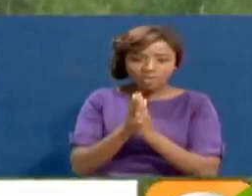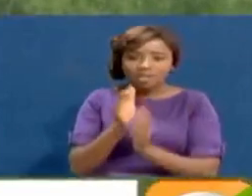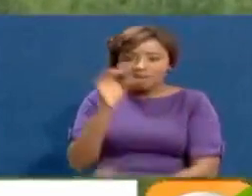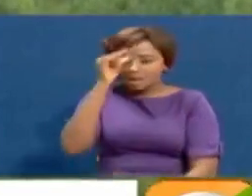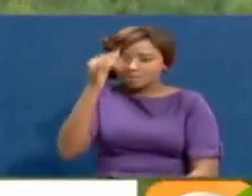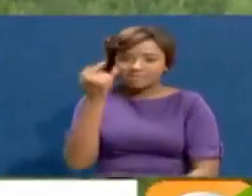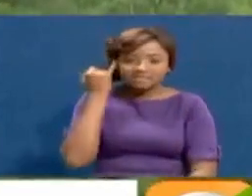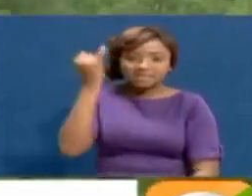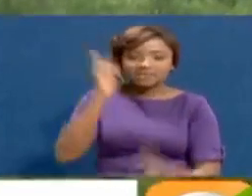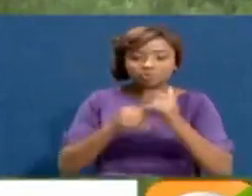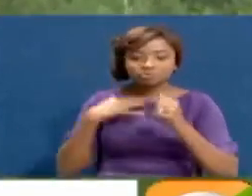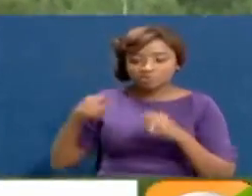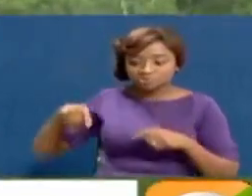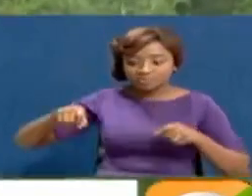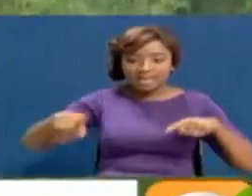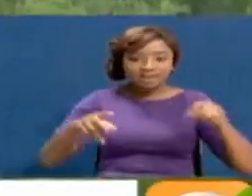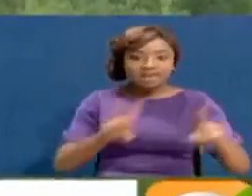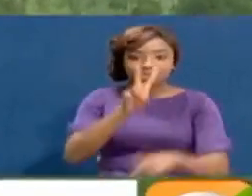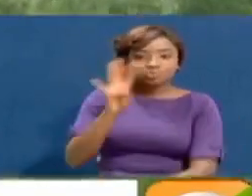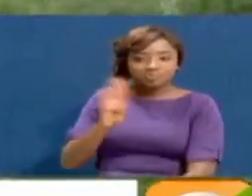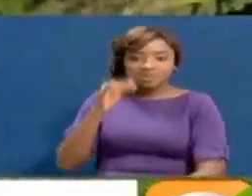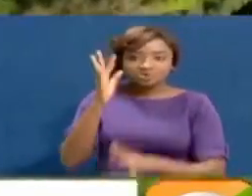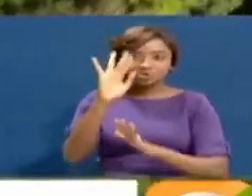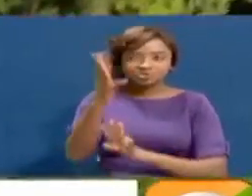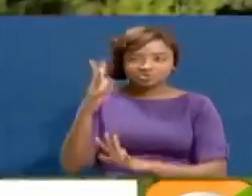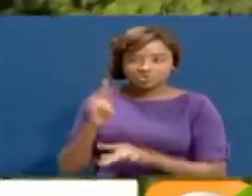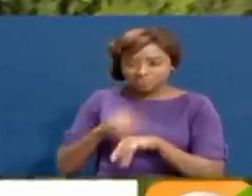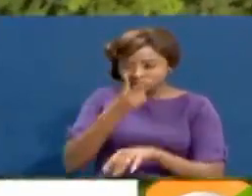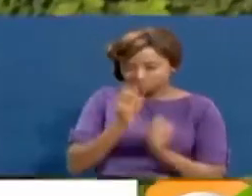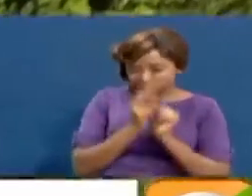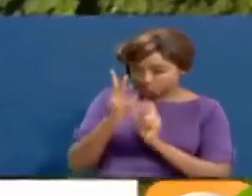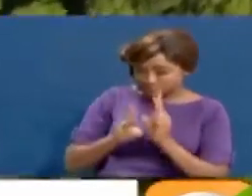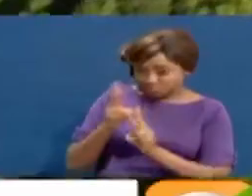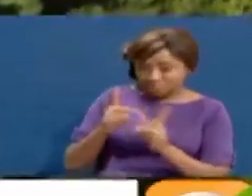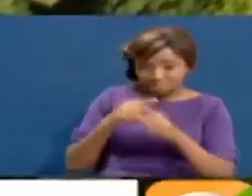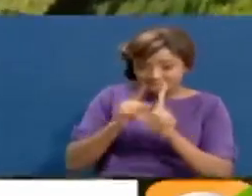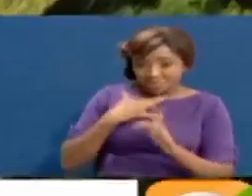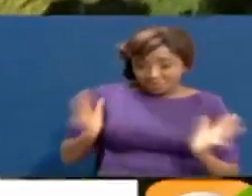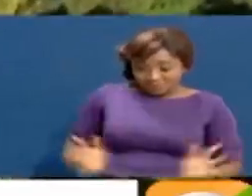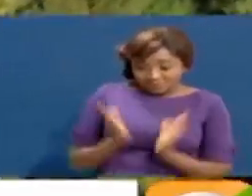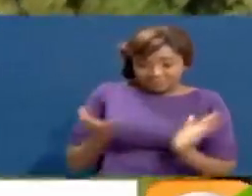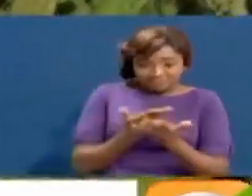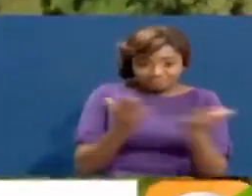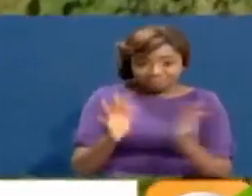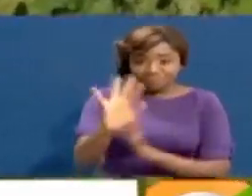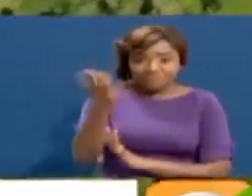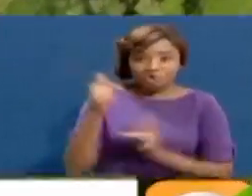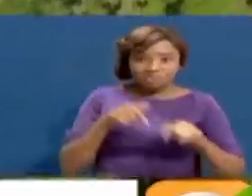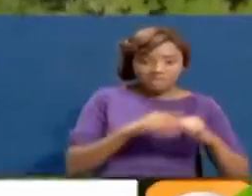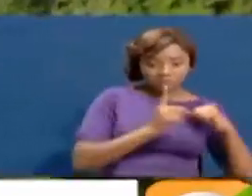of planting 2 billion trees by 2022. The move seeks to increase the country's forest cover from the